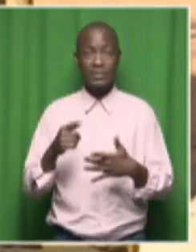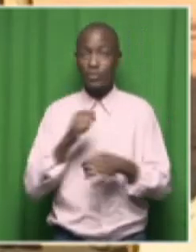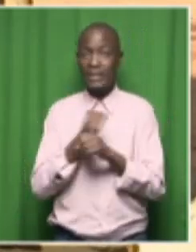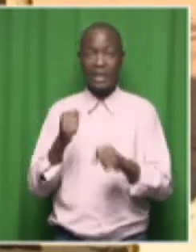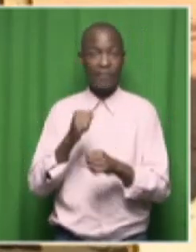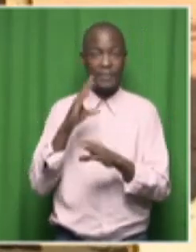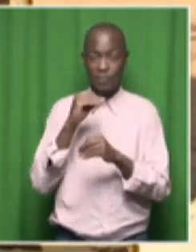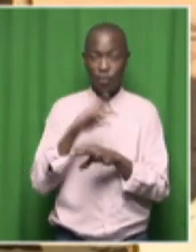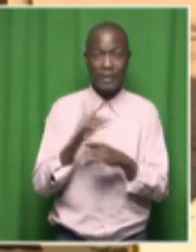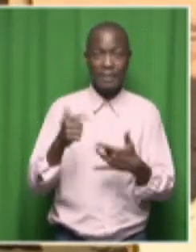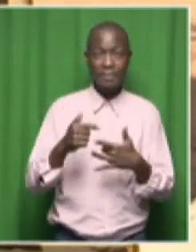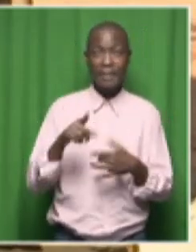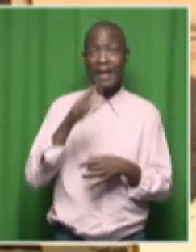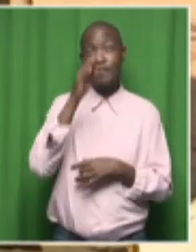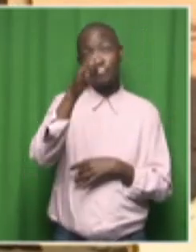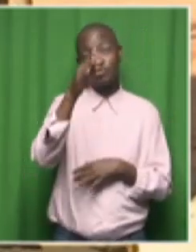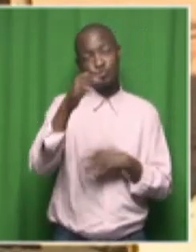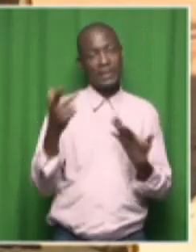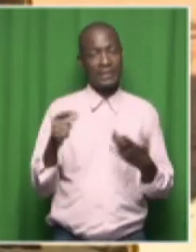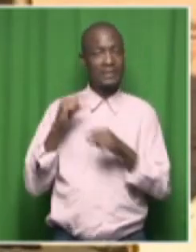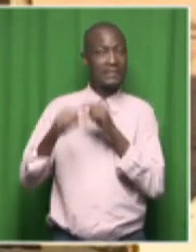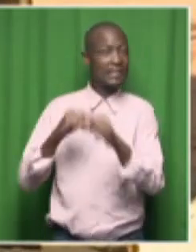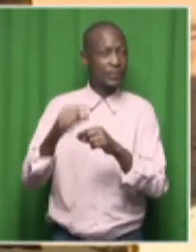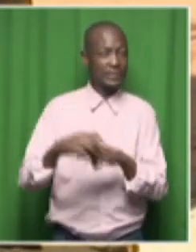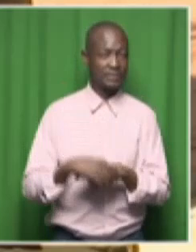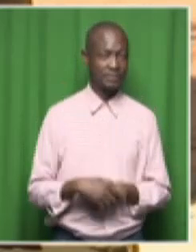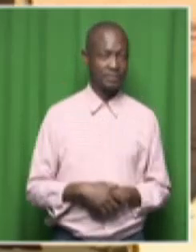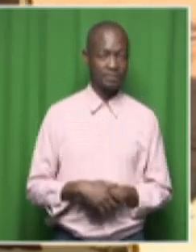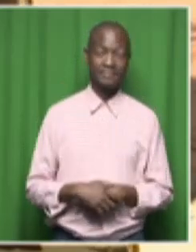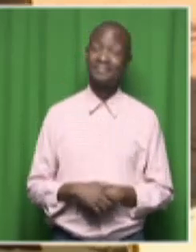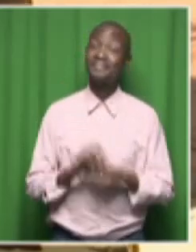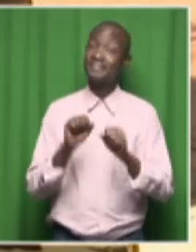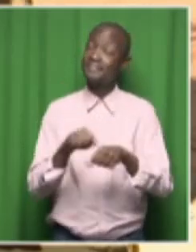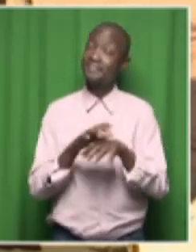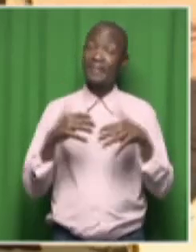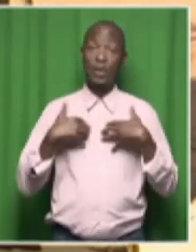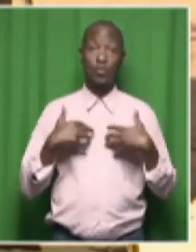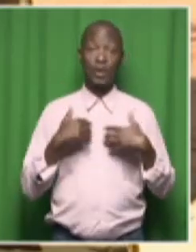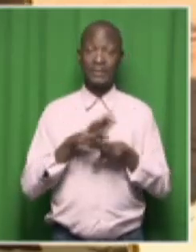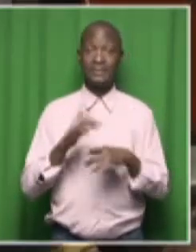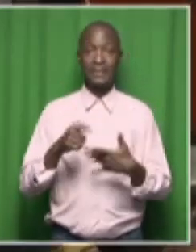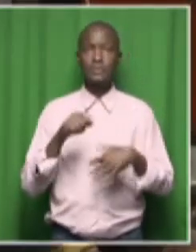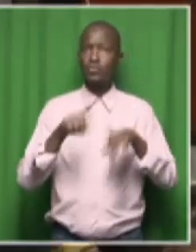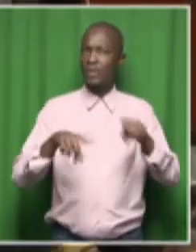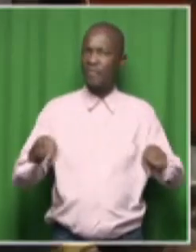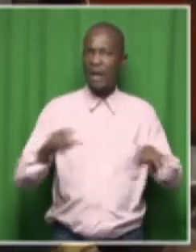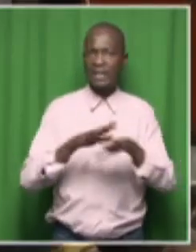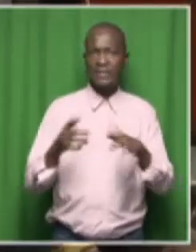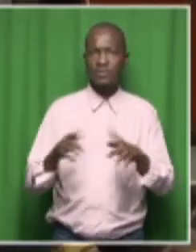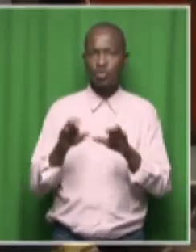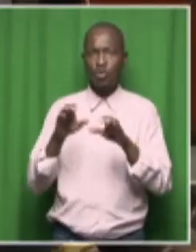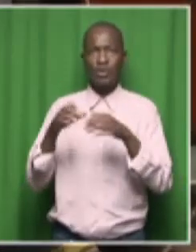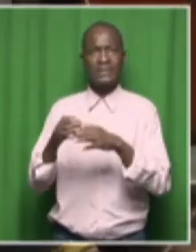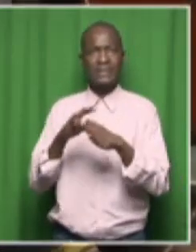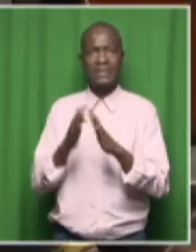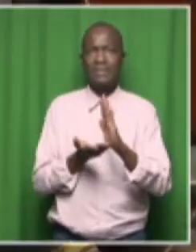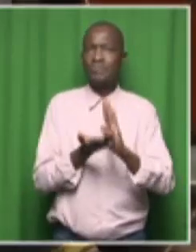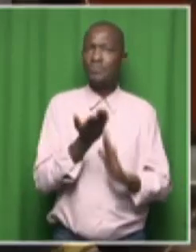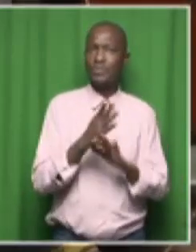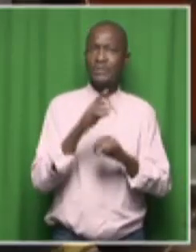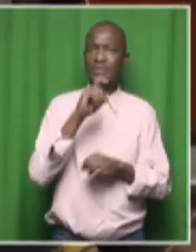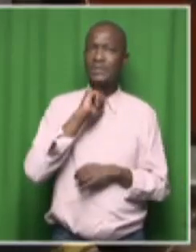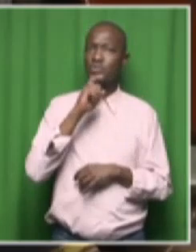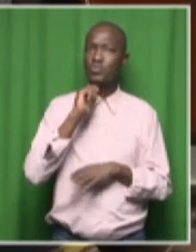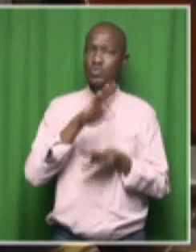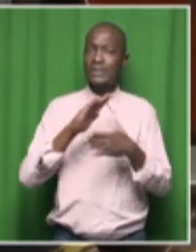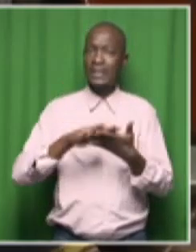It's very worrying, because in an environment where we've got various organizations promoting the use and